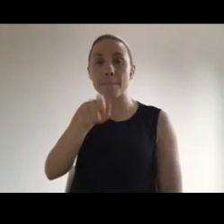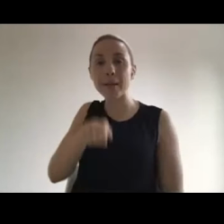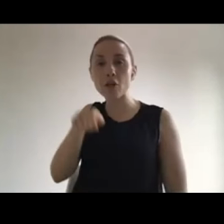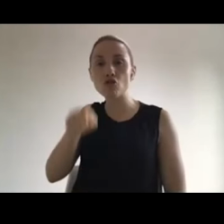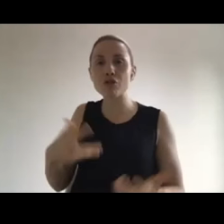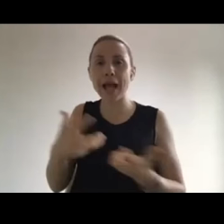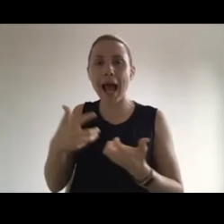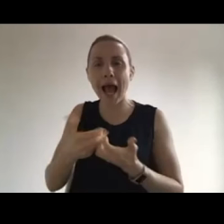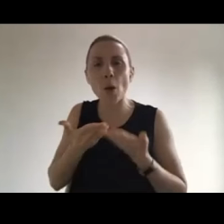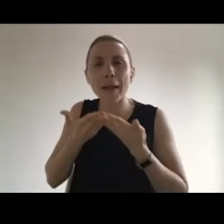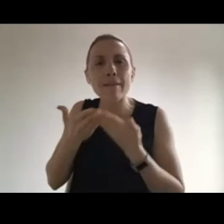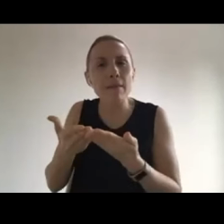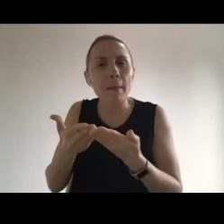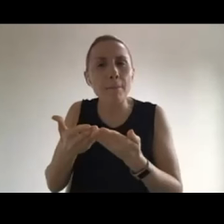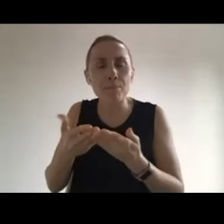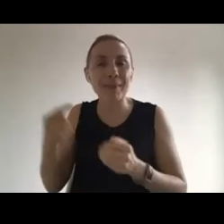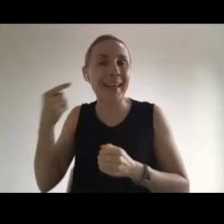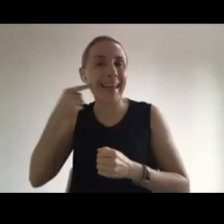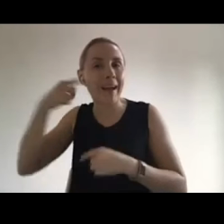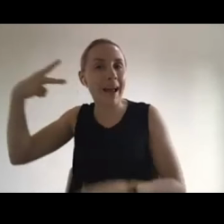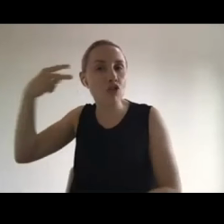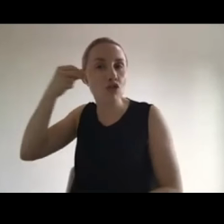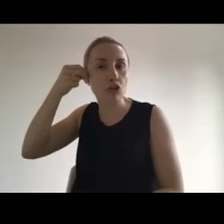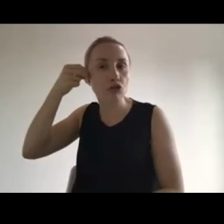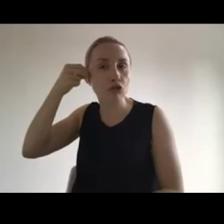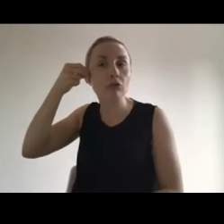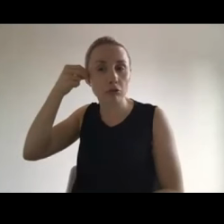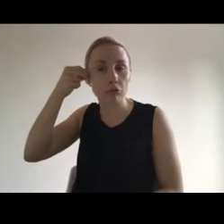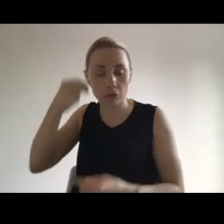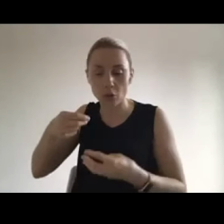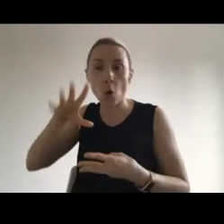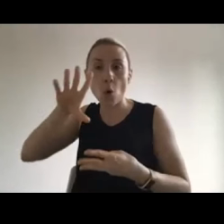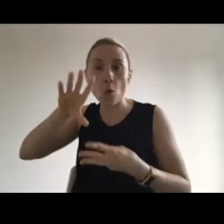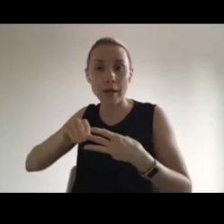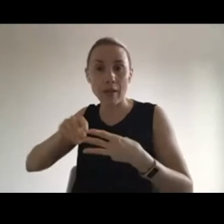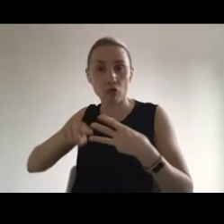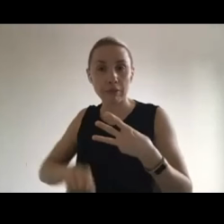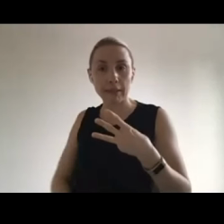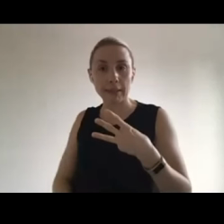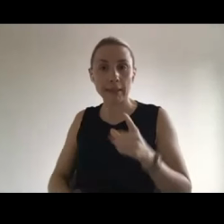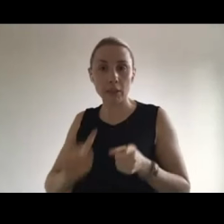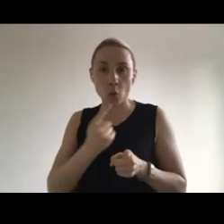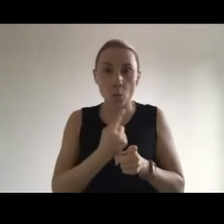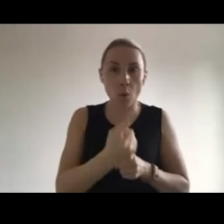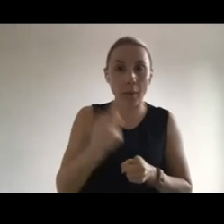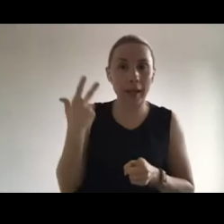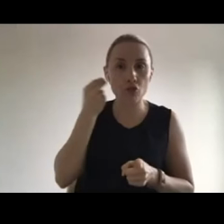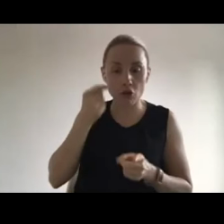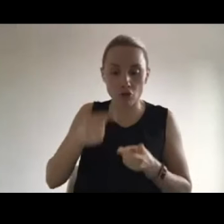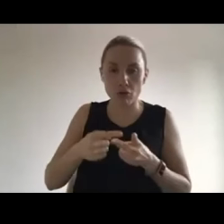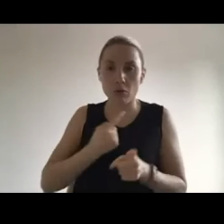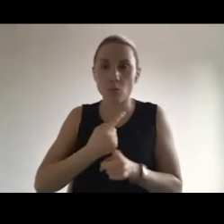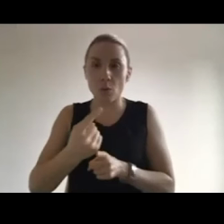intratympanic injection in one ear. We gave 3 injections 1 week apart in just one ear. And